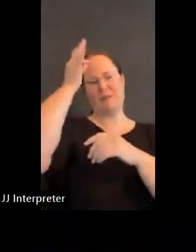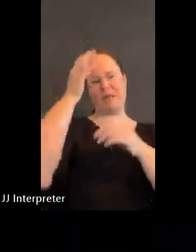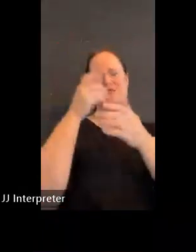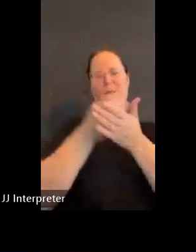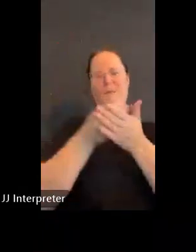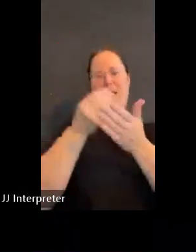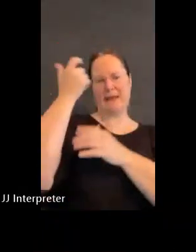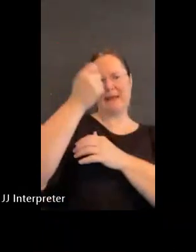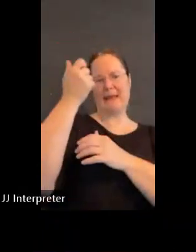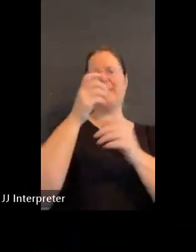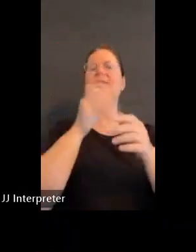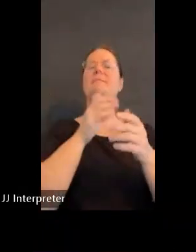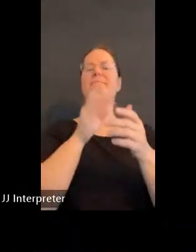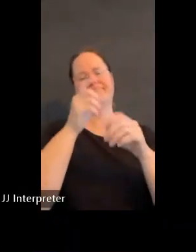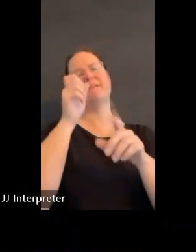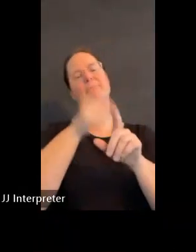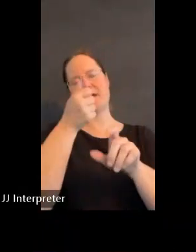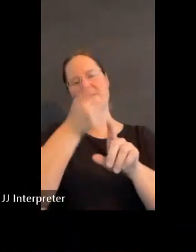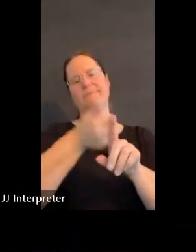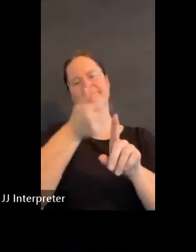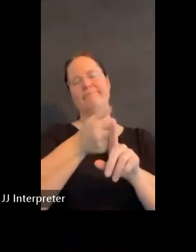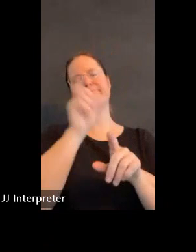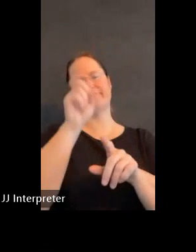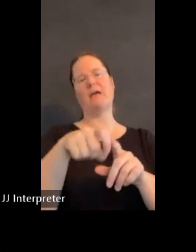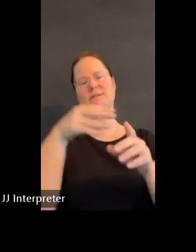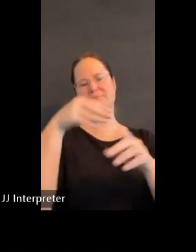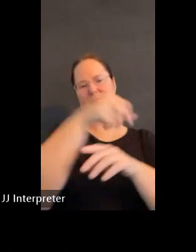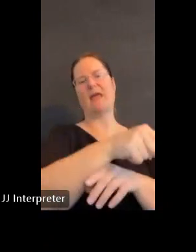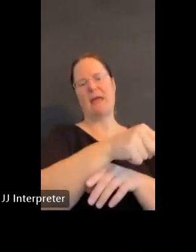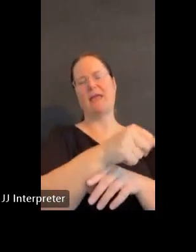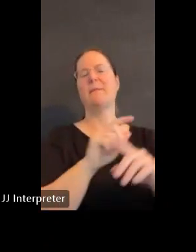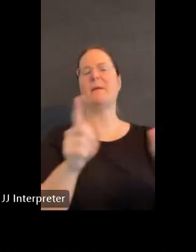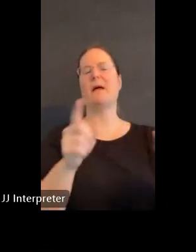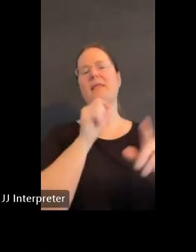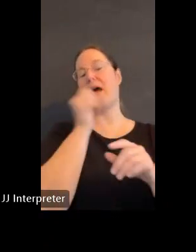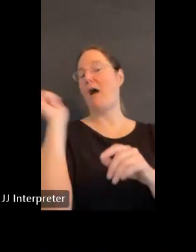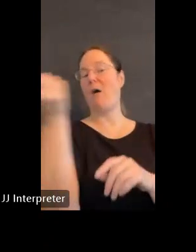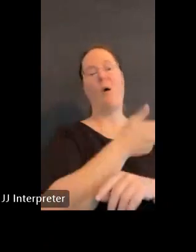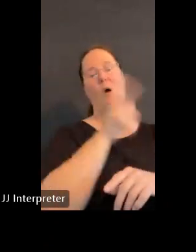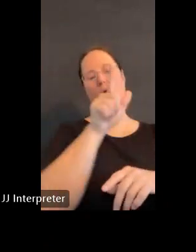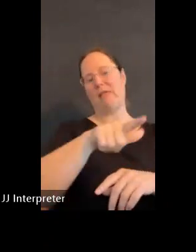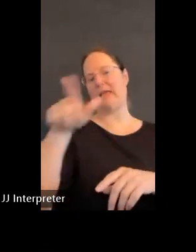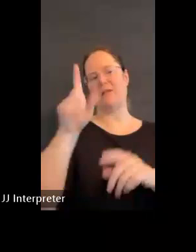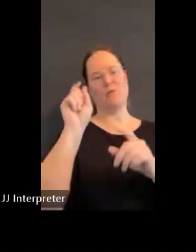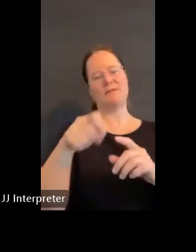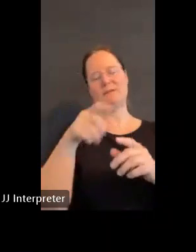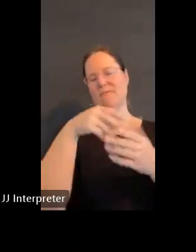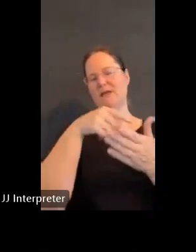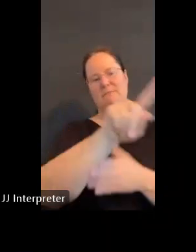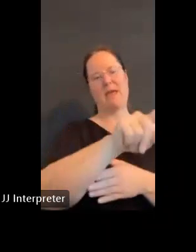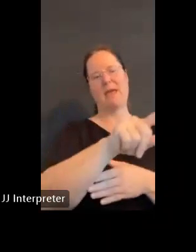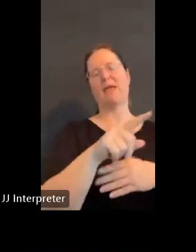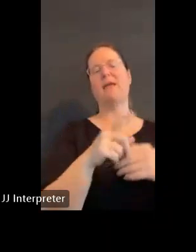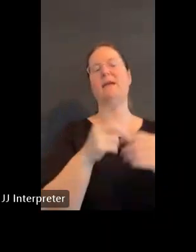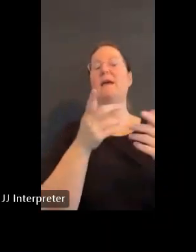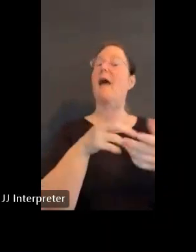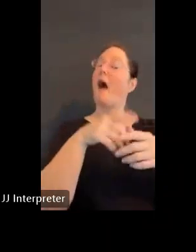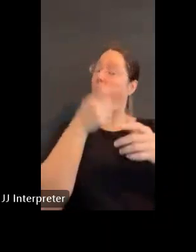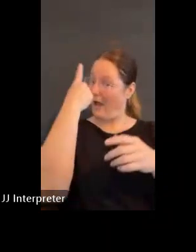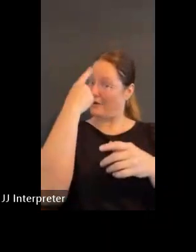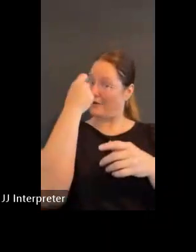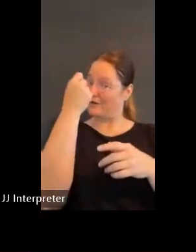tenant. I also want to note that a housing provider may require the renter to restore the interior back to